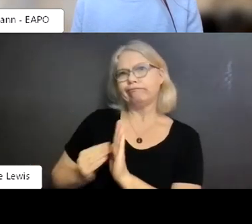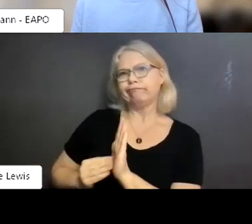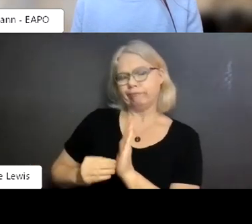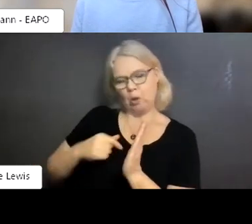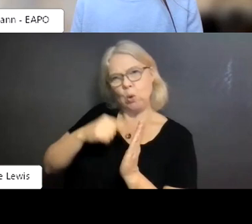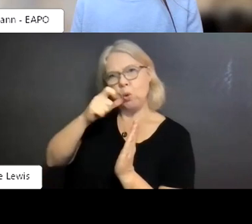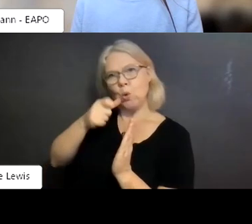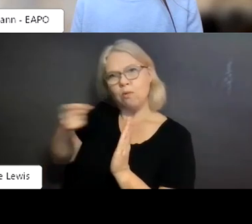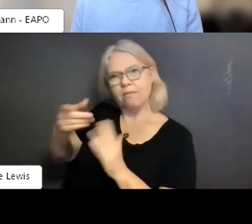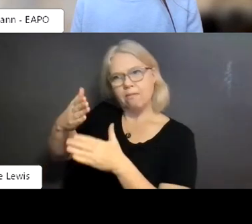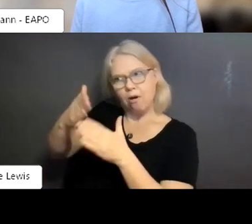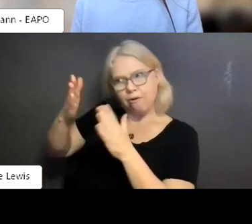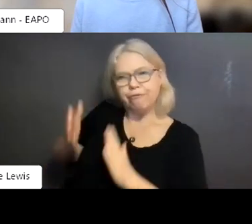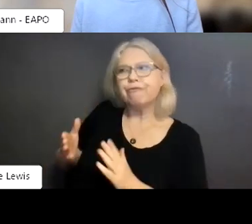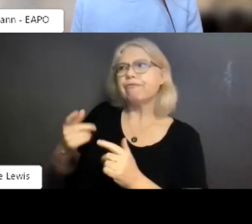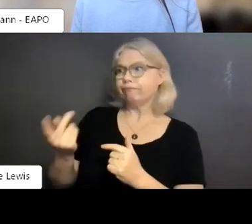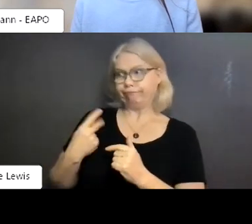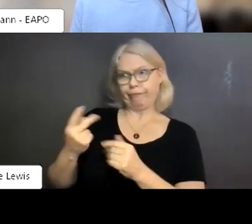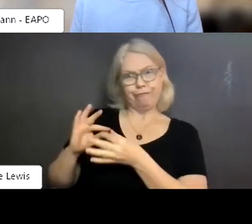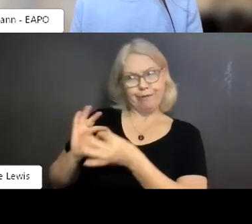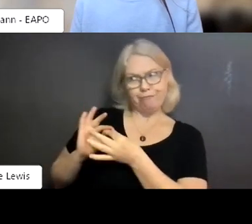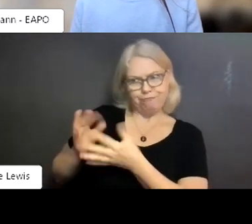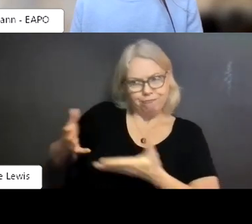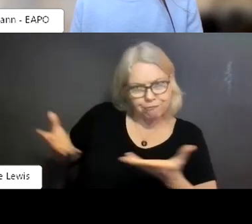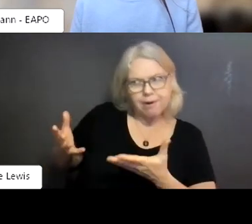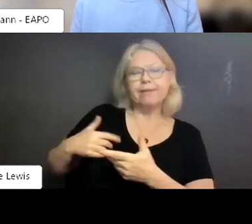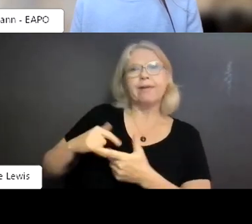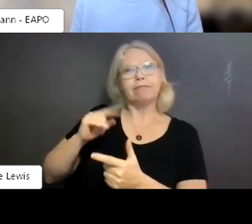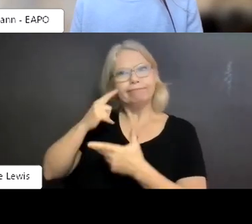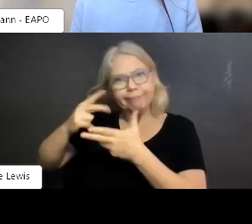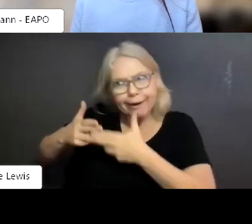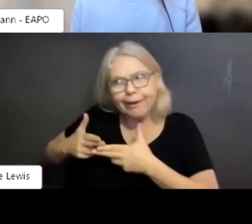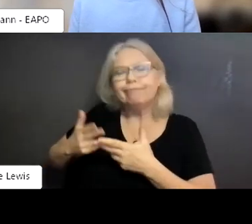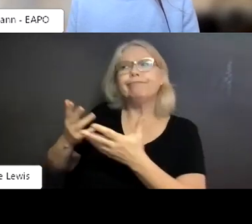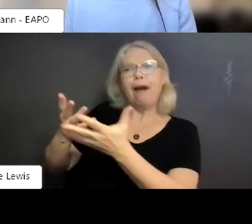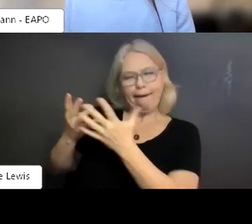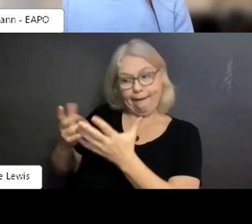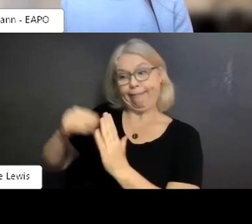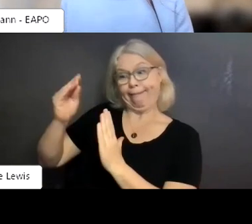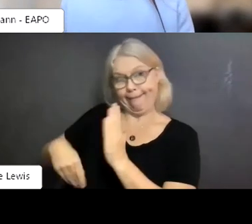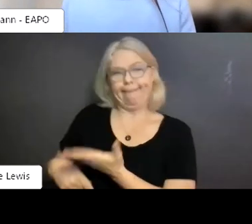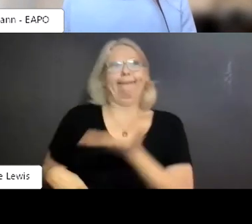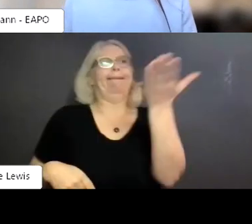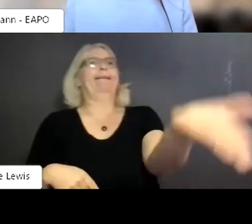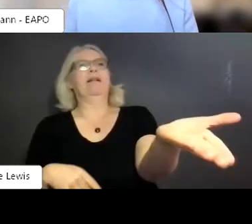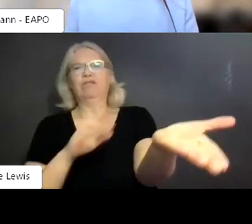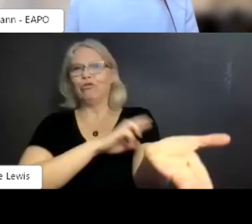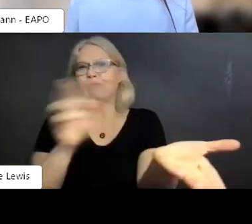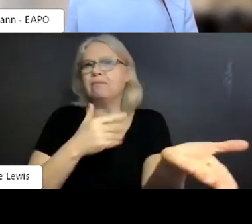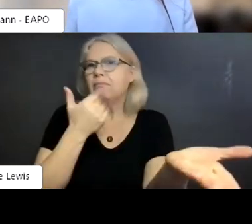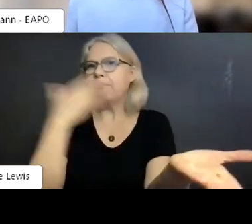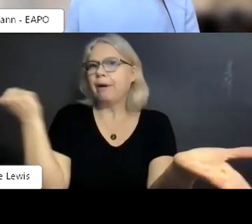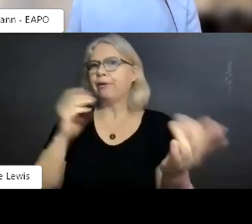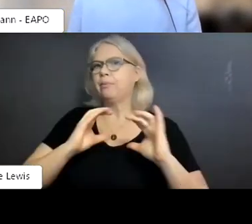with dementia, and some other info. So highly recommend looking at those resources. There's just another